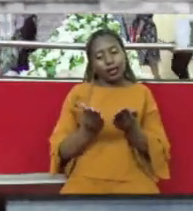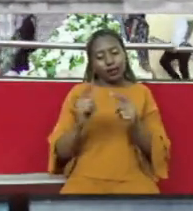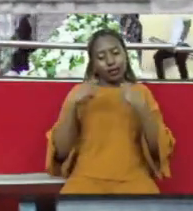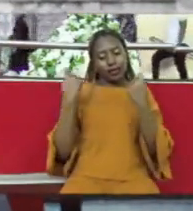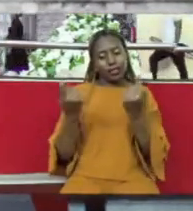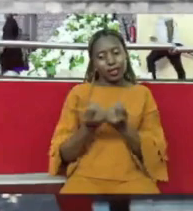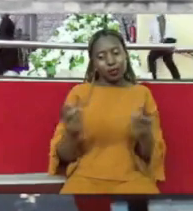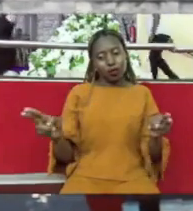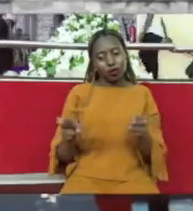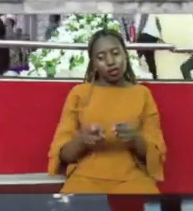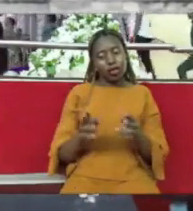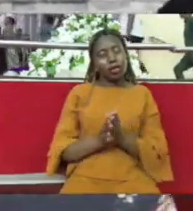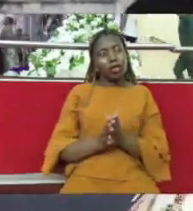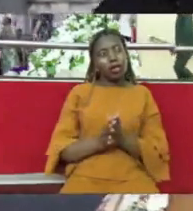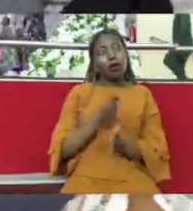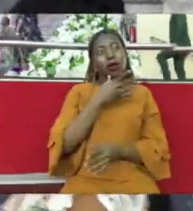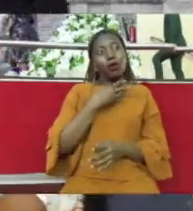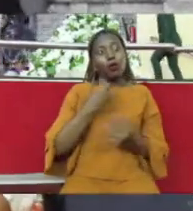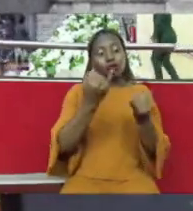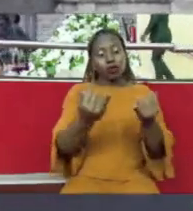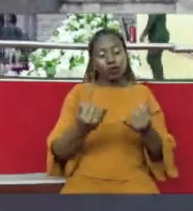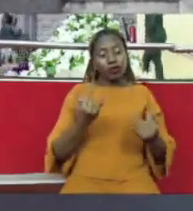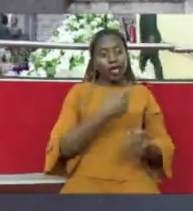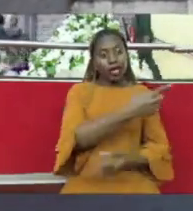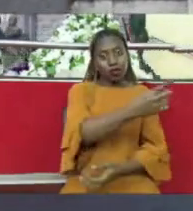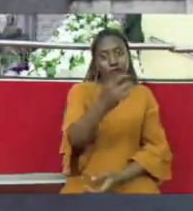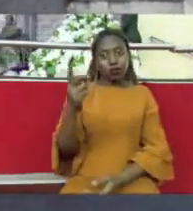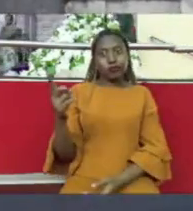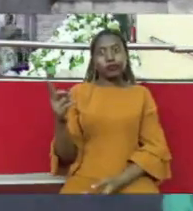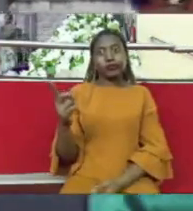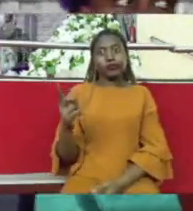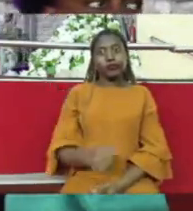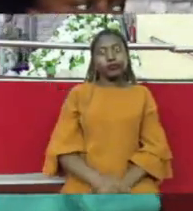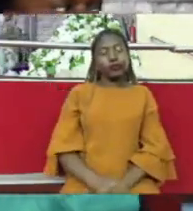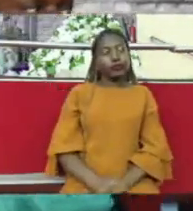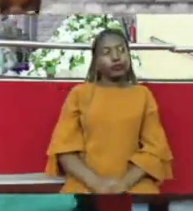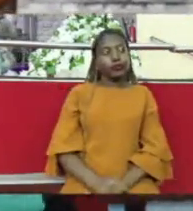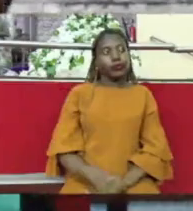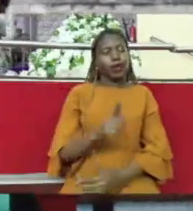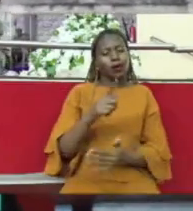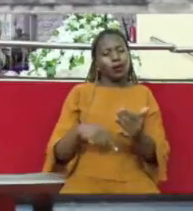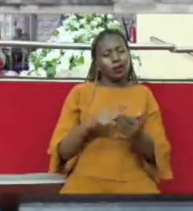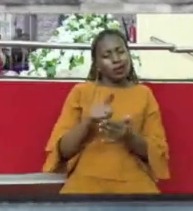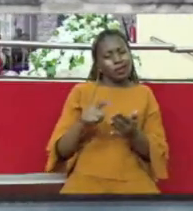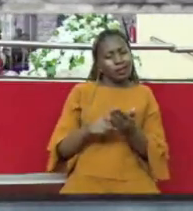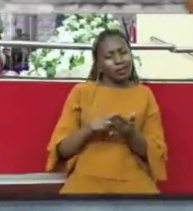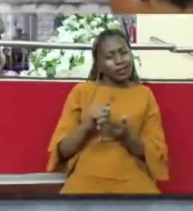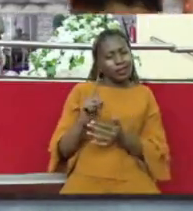huduma. We want to invite you. Tungetaka tukualike. What is this that has made